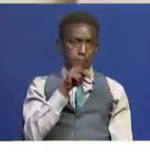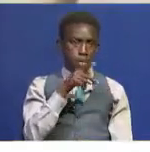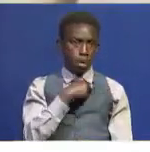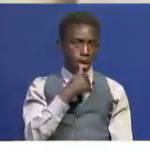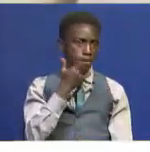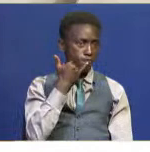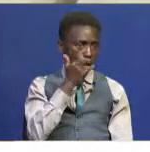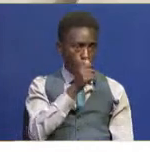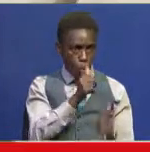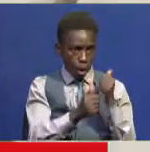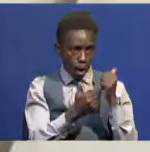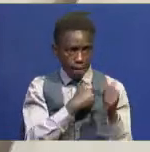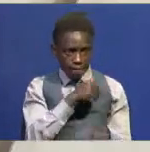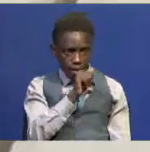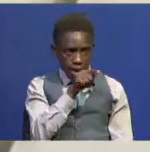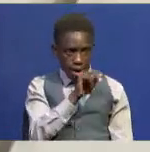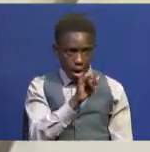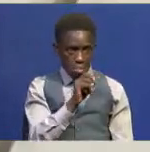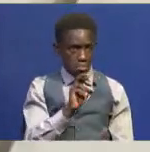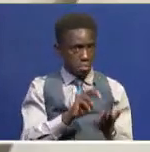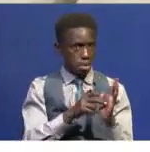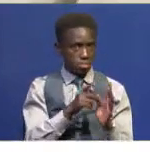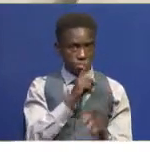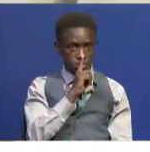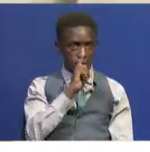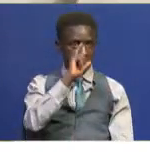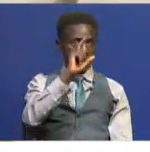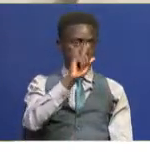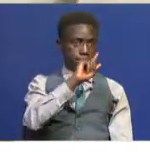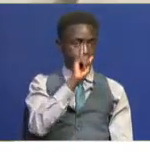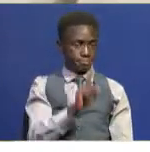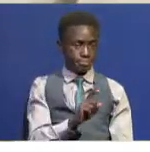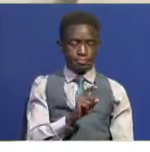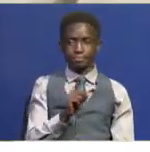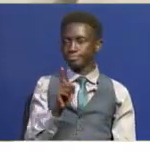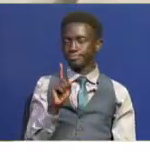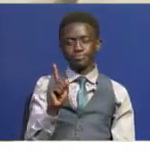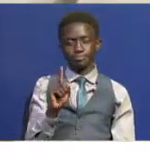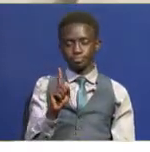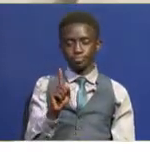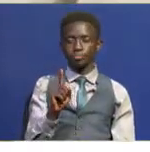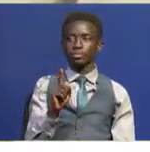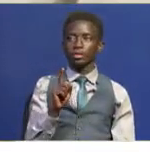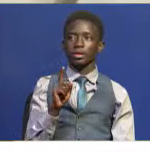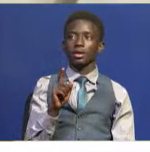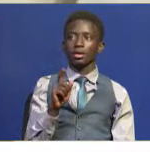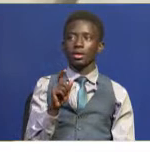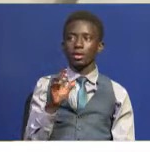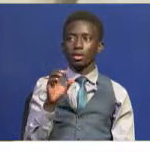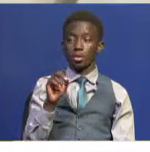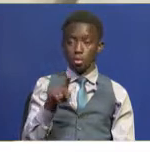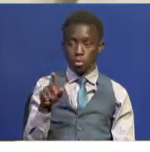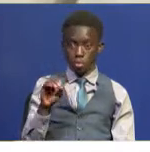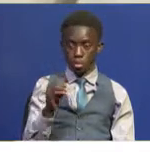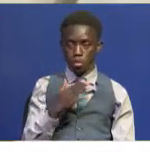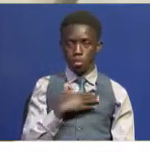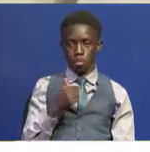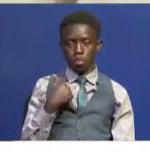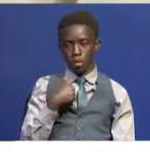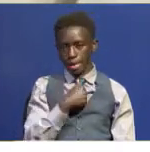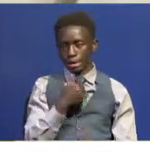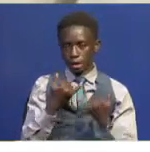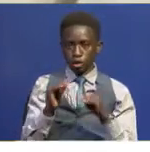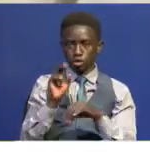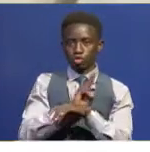really. This is because as Oppo, we've made a company-wide decision to be able to democratize AI across the board. Mm-hmm. So